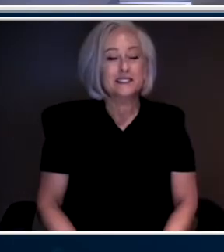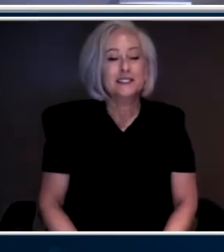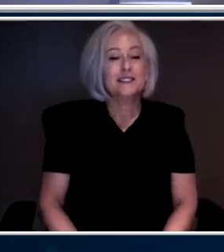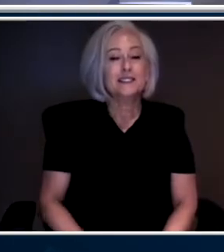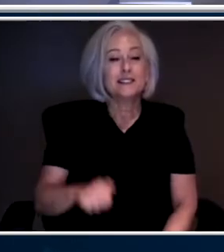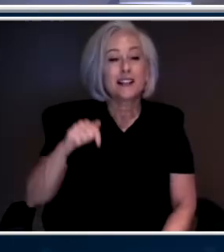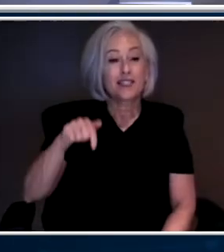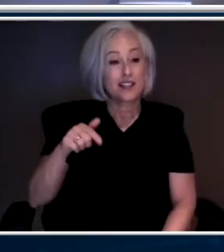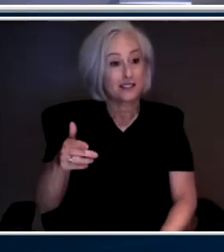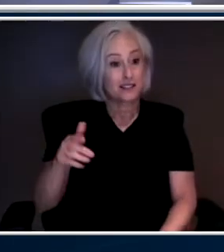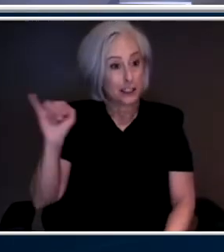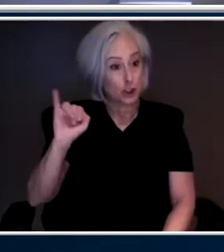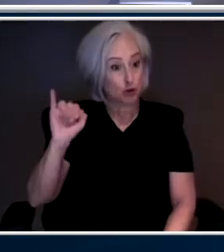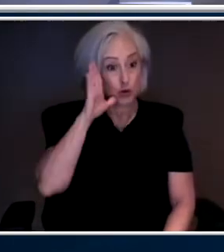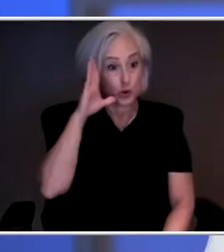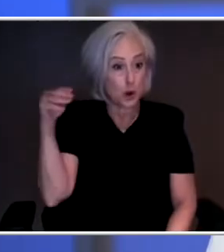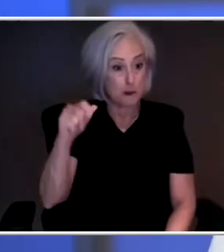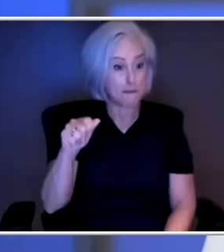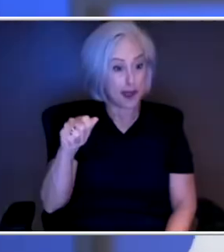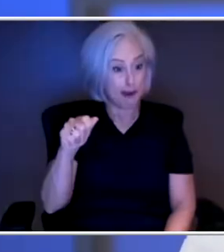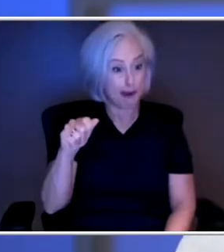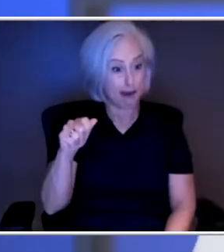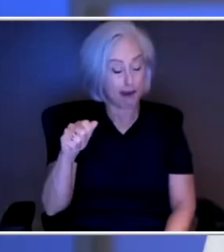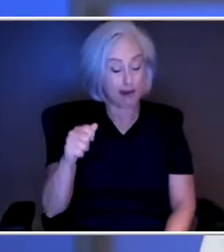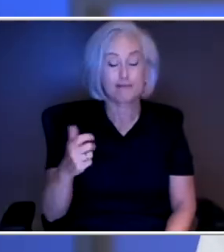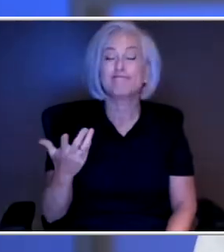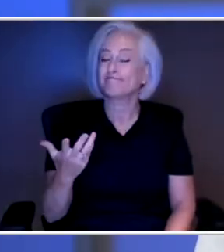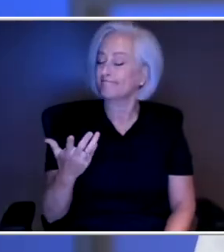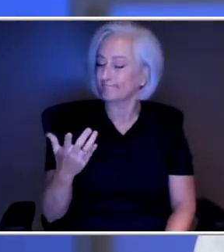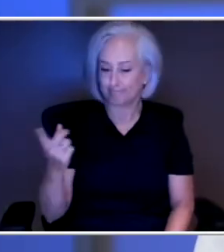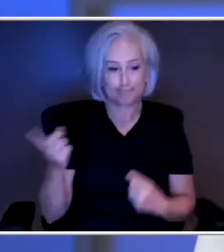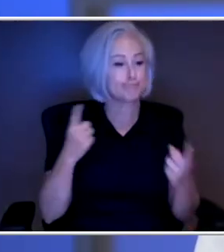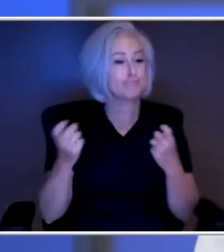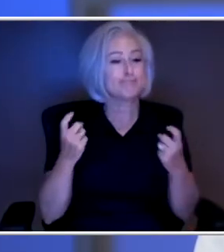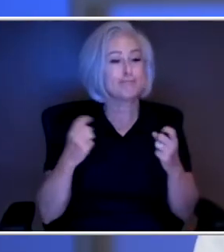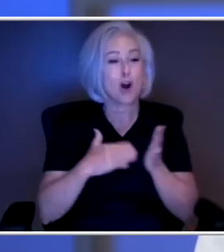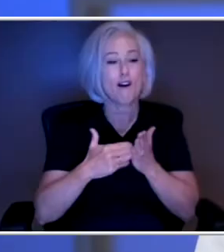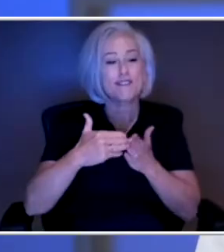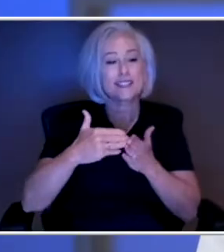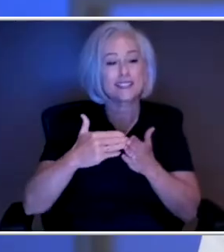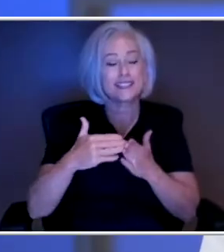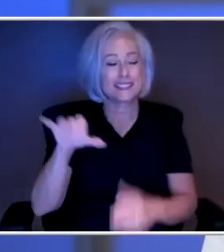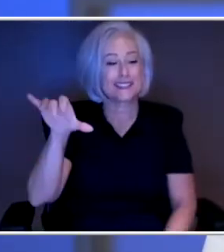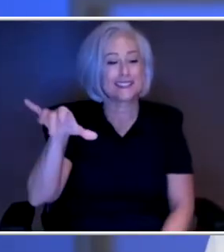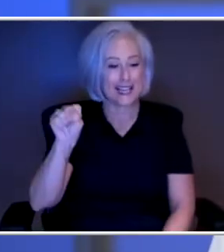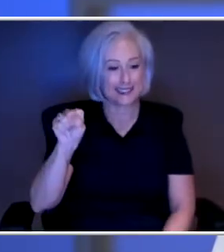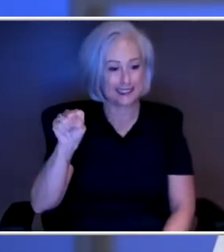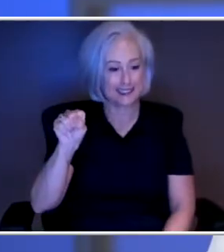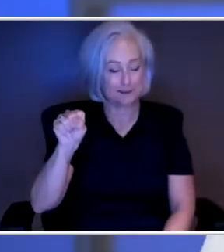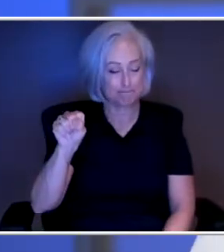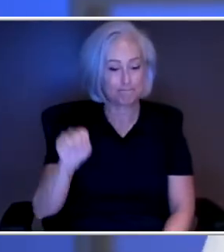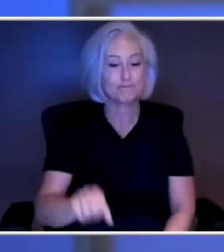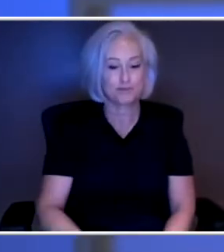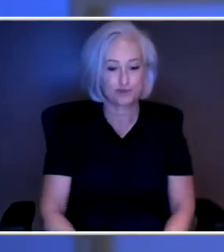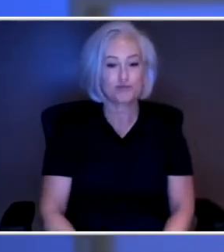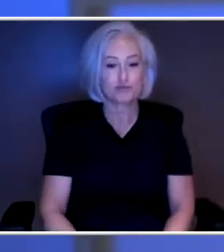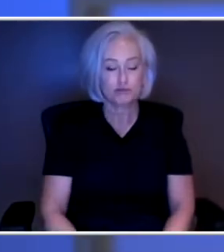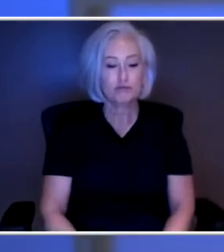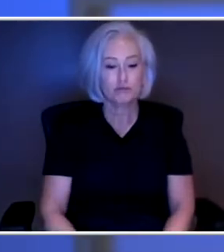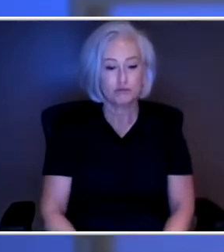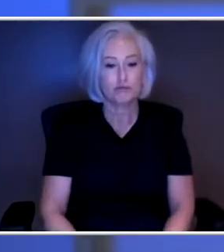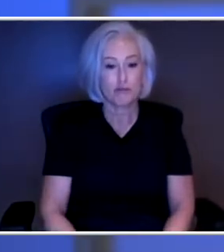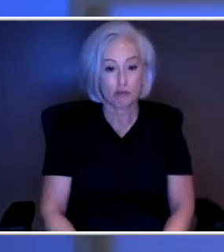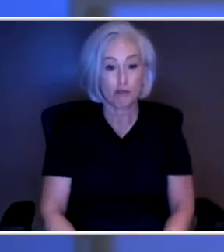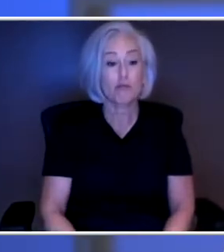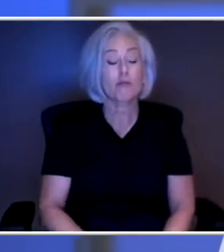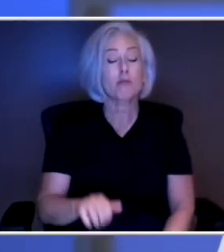insurance? That's a great question too. We get that question a lot. The answer is a yes, it is. And I believe that when this was started